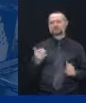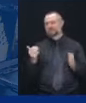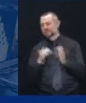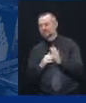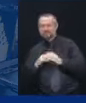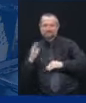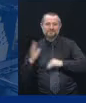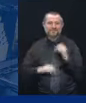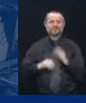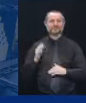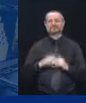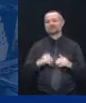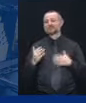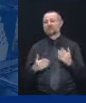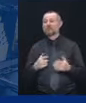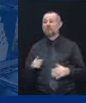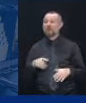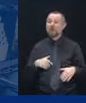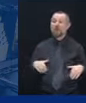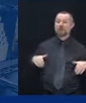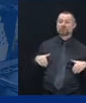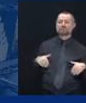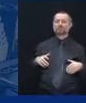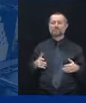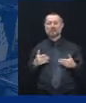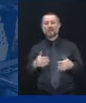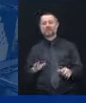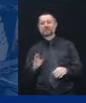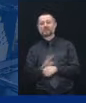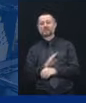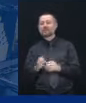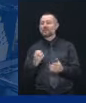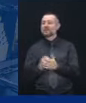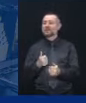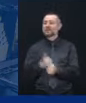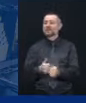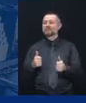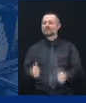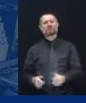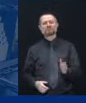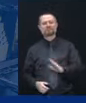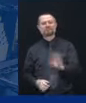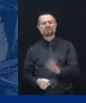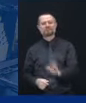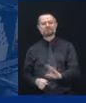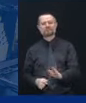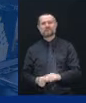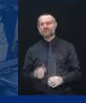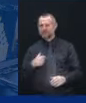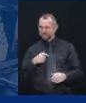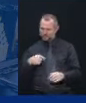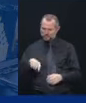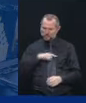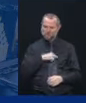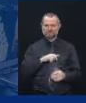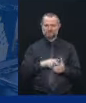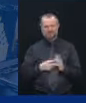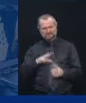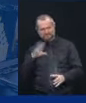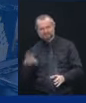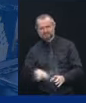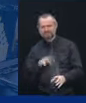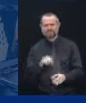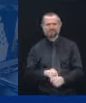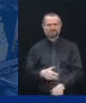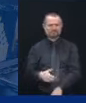not a passive time in life. This is a time where our actions will dictate